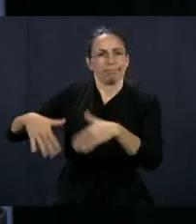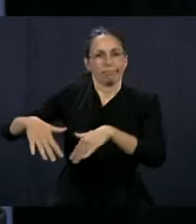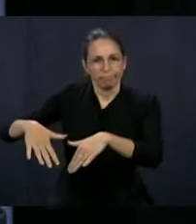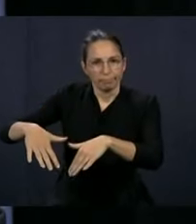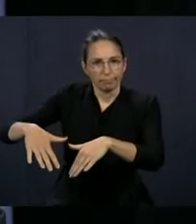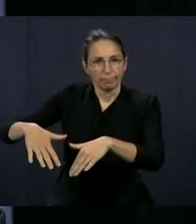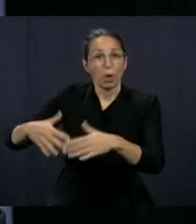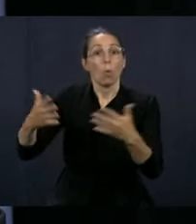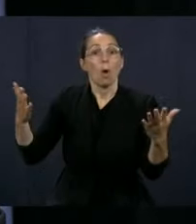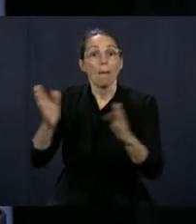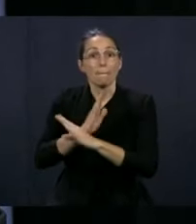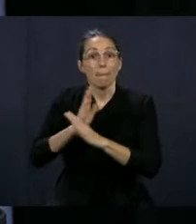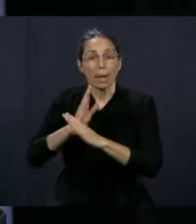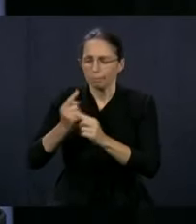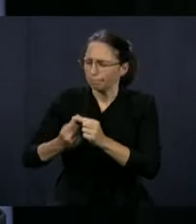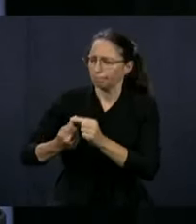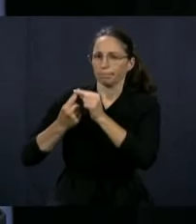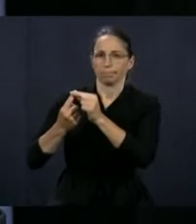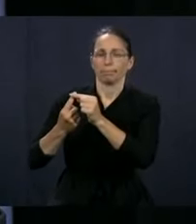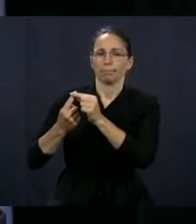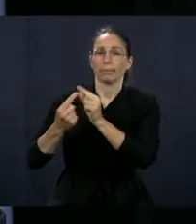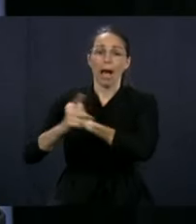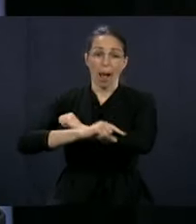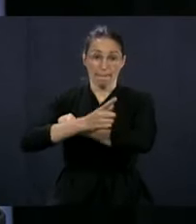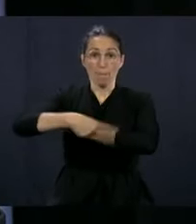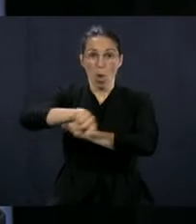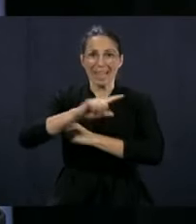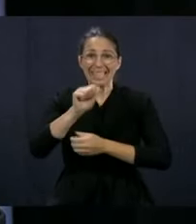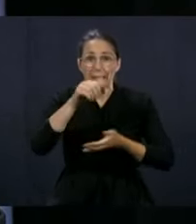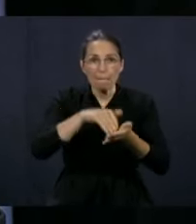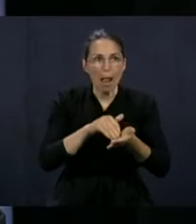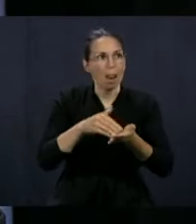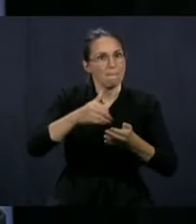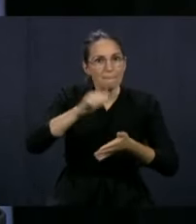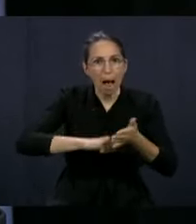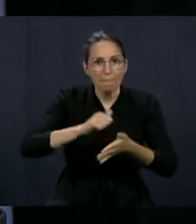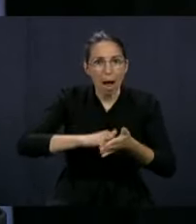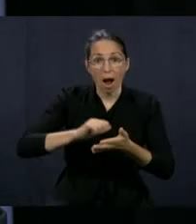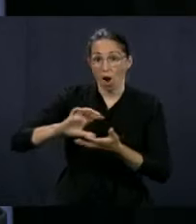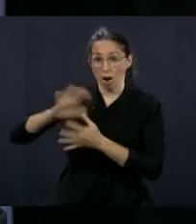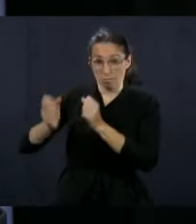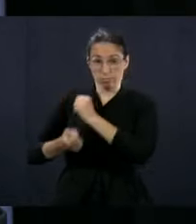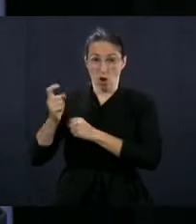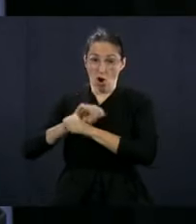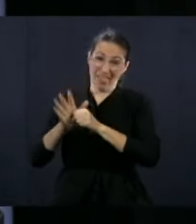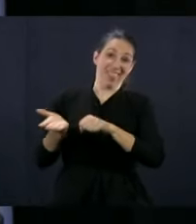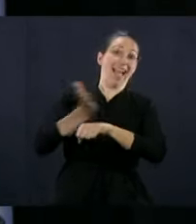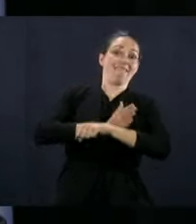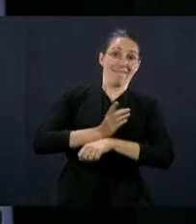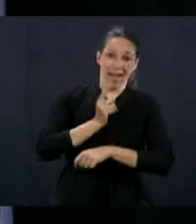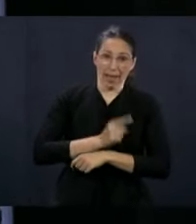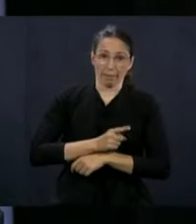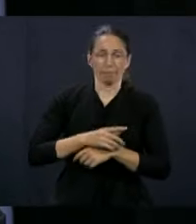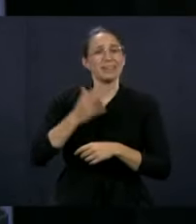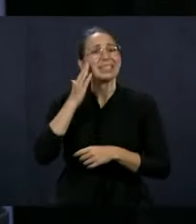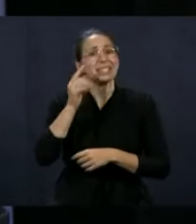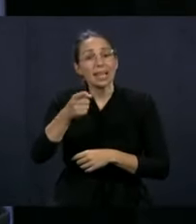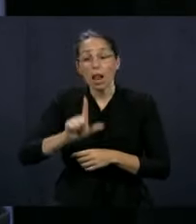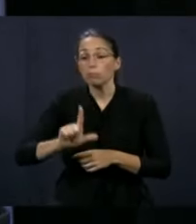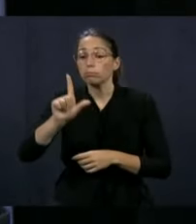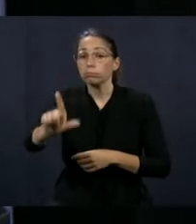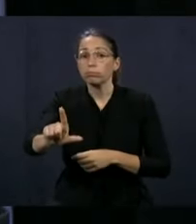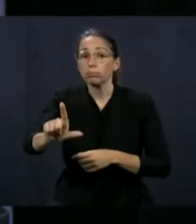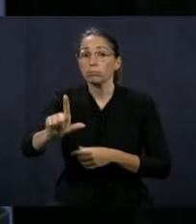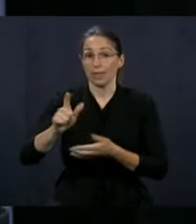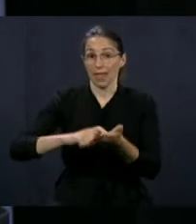The main problem, a scarcity of staff, about 10,000 employees missing before even the start of the crisis.